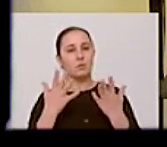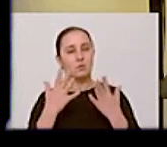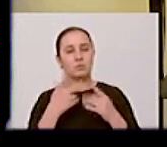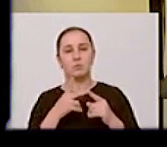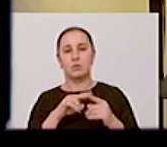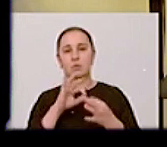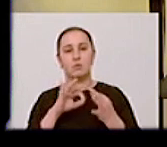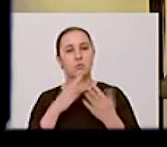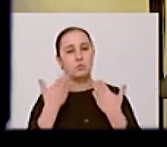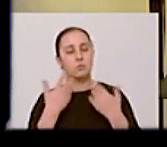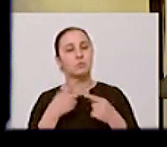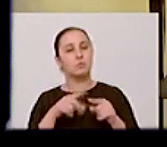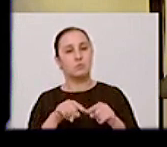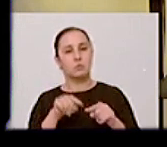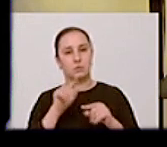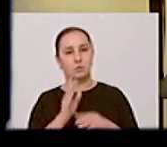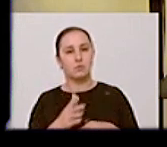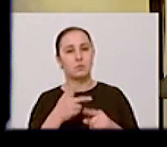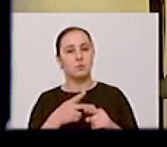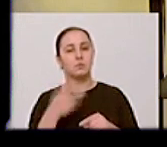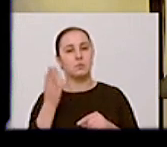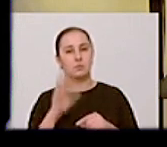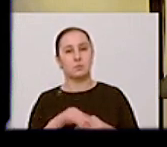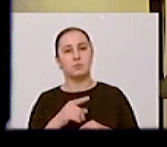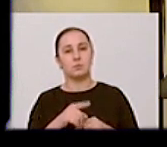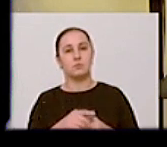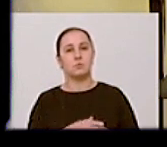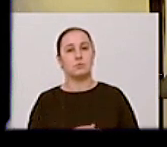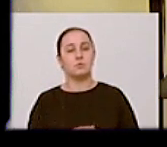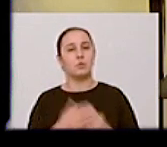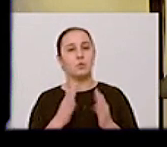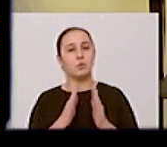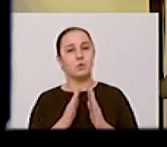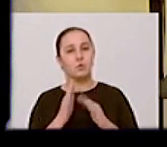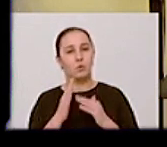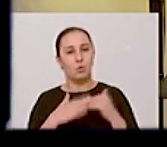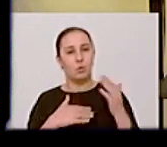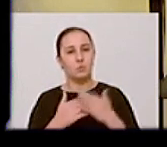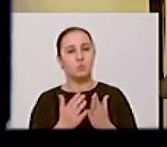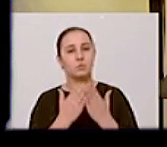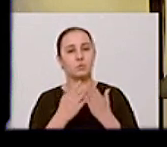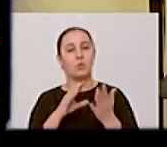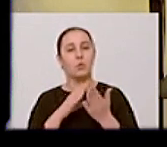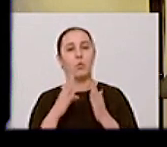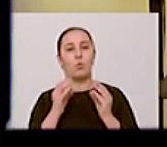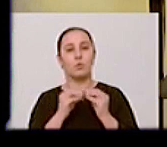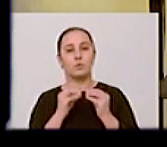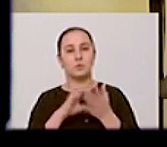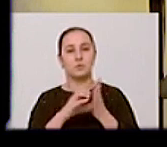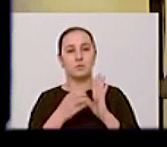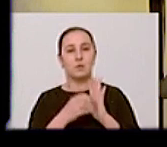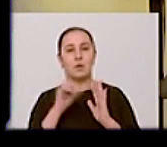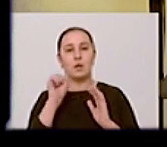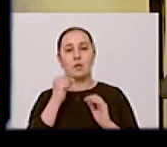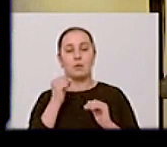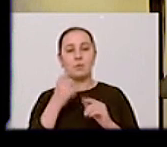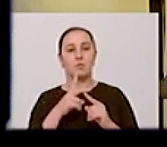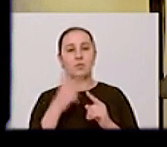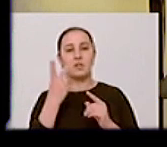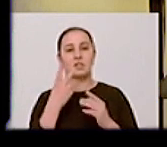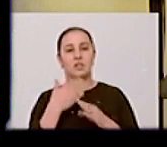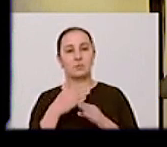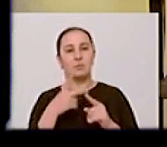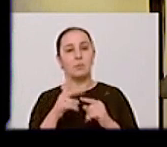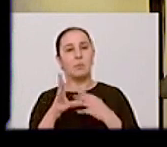yoritishning iloji yo'q. Shunday ekan, keling qo'limizga 10-sinf adabiyotning 2-qismini olamiz